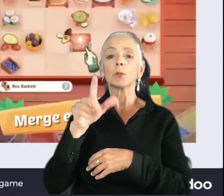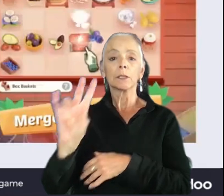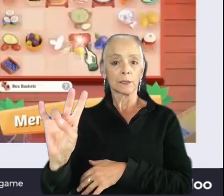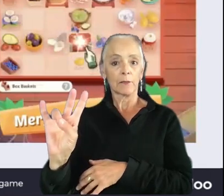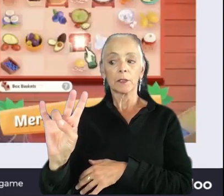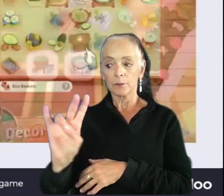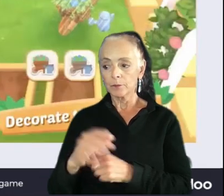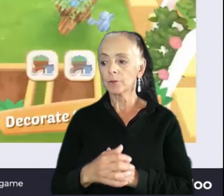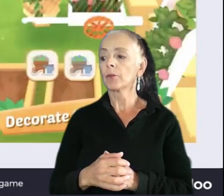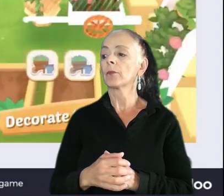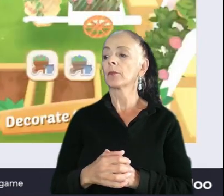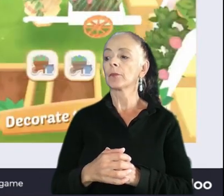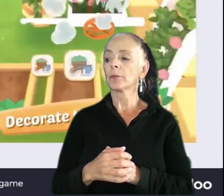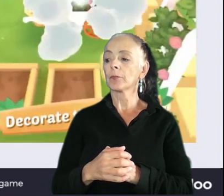years old.